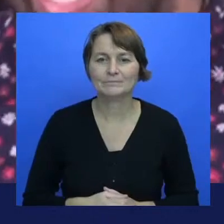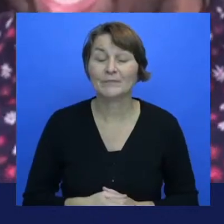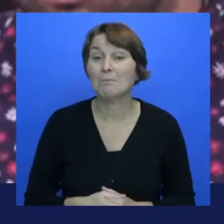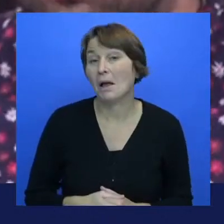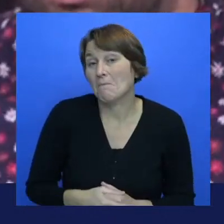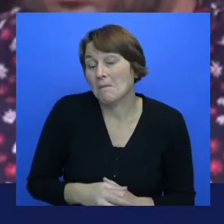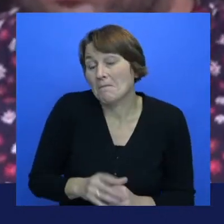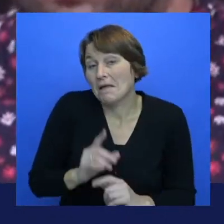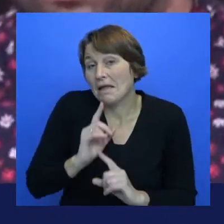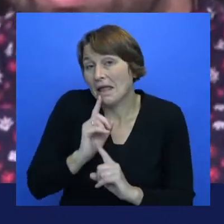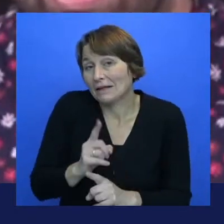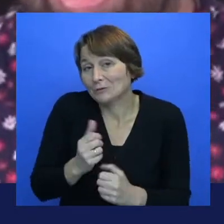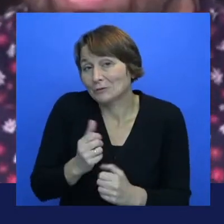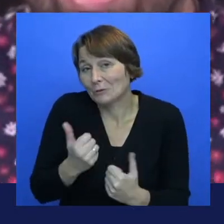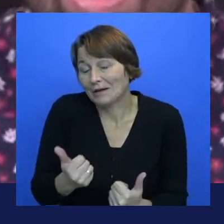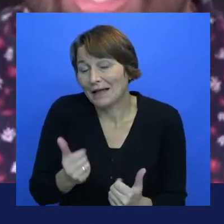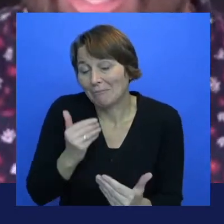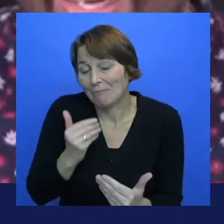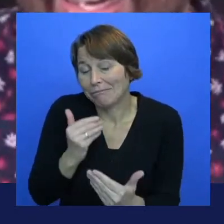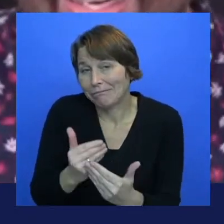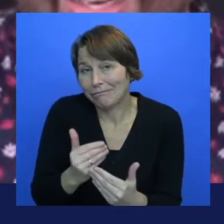The answer is like,